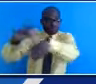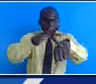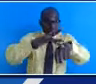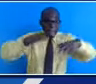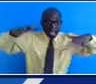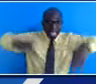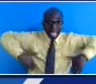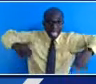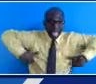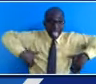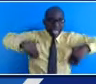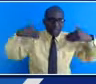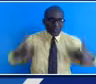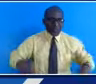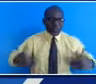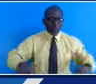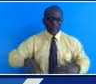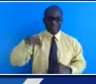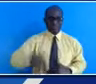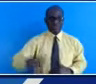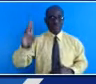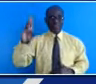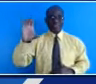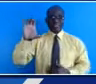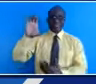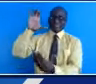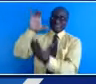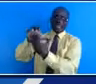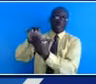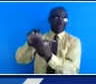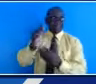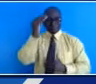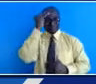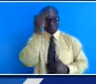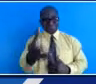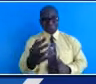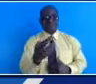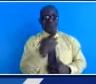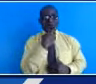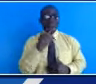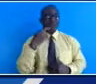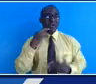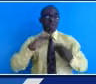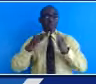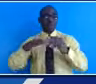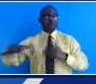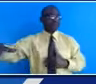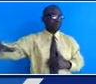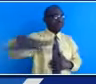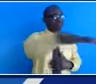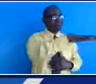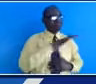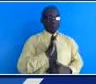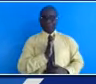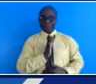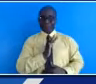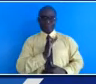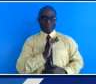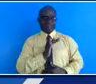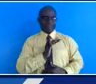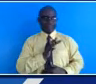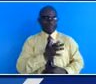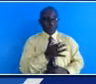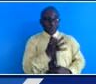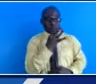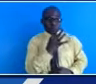how excited I am. I really, the only metric I can put it on, my daughter is going to be 7 years old in a few days, I might be as excited as she